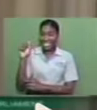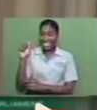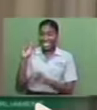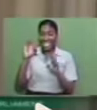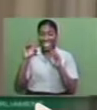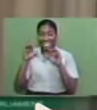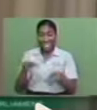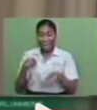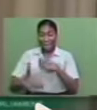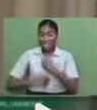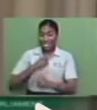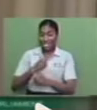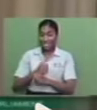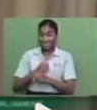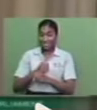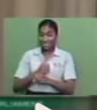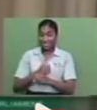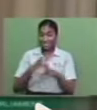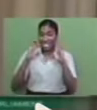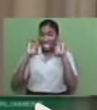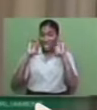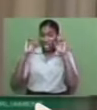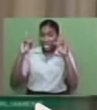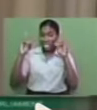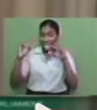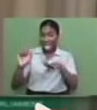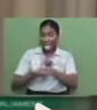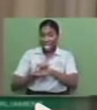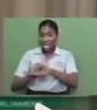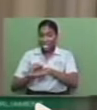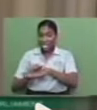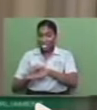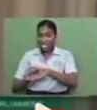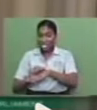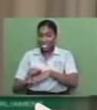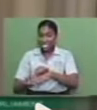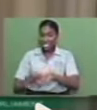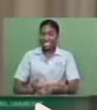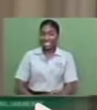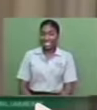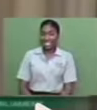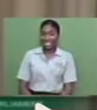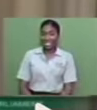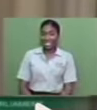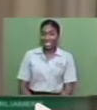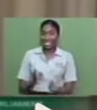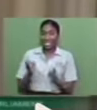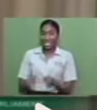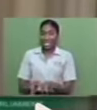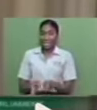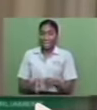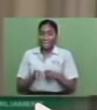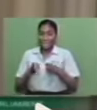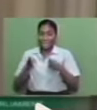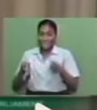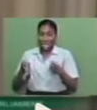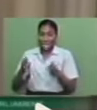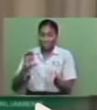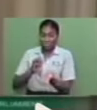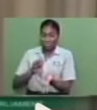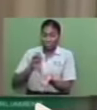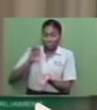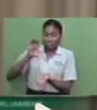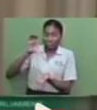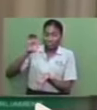Education and training perhaps got the biggest budget and biggest allocation in this budget, but it's also the biggest